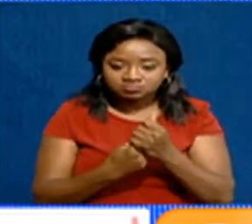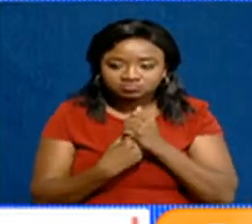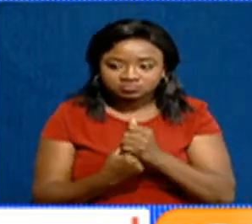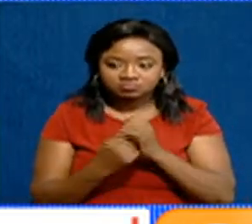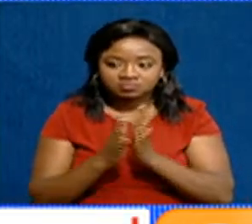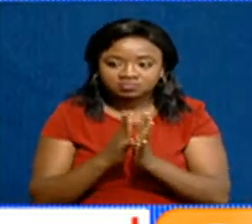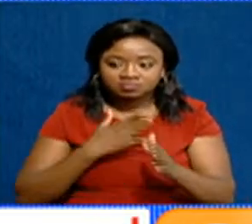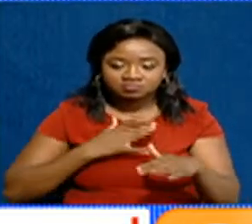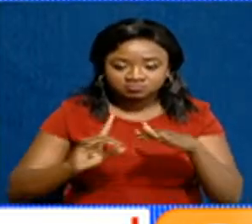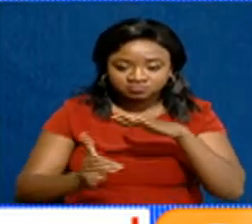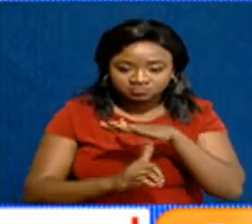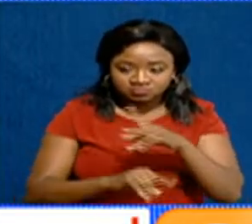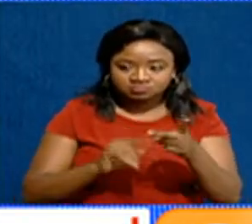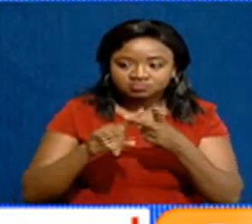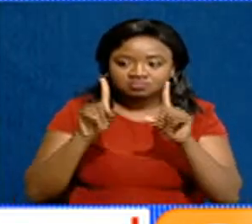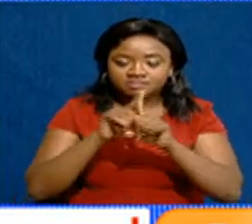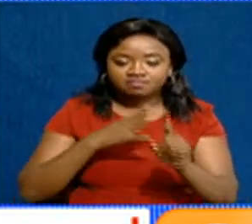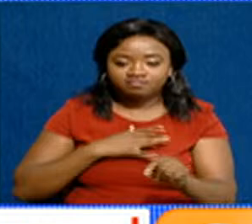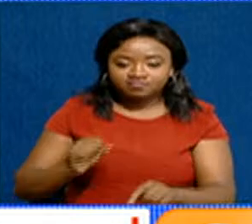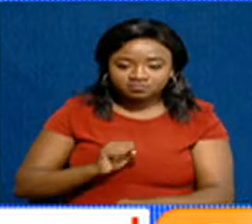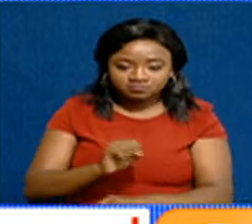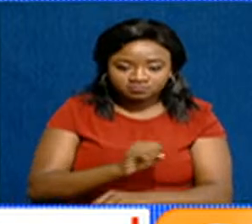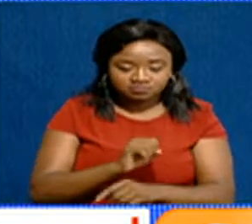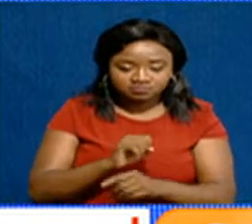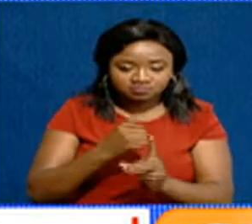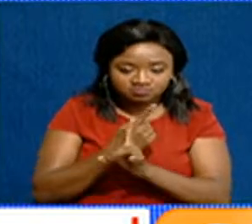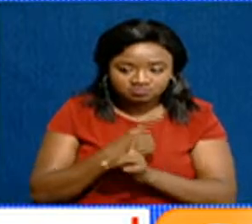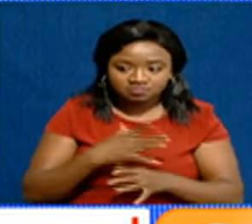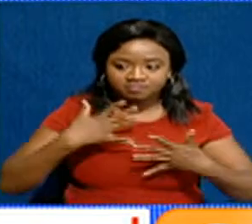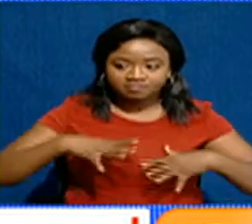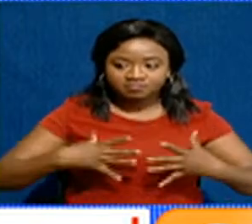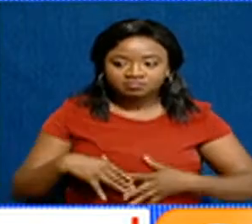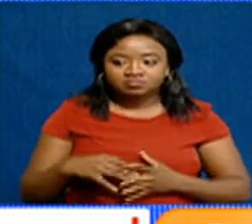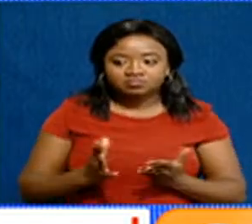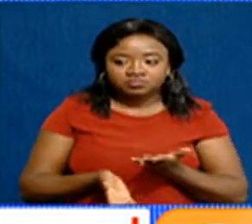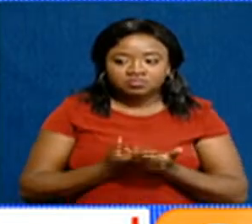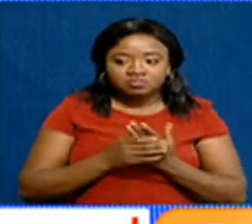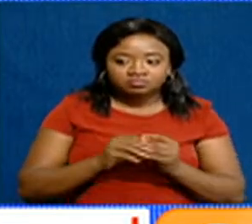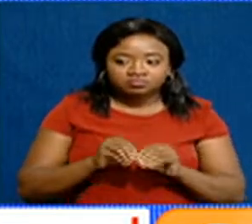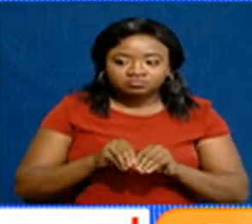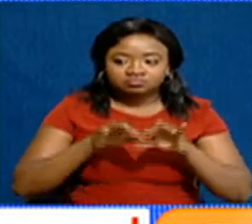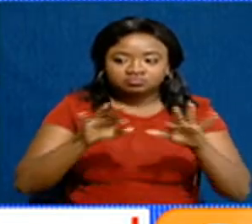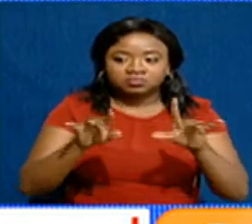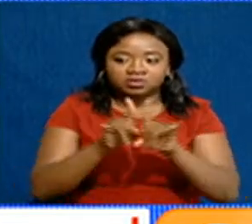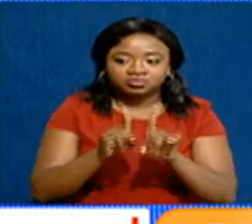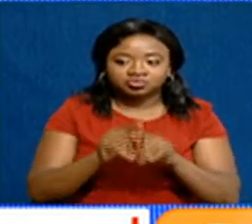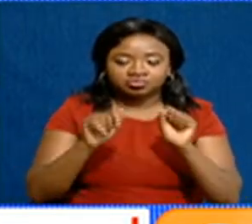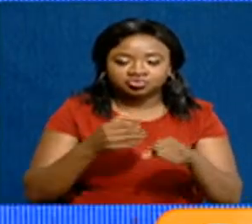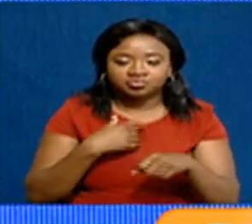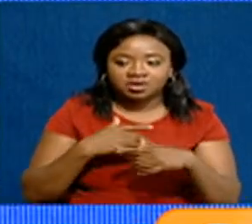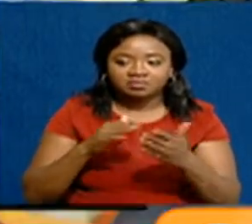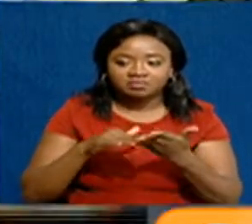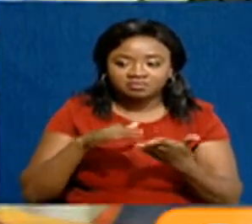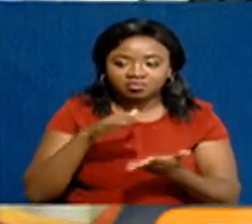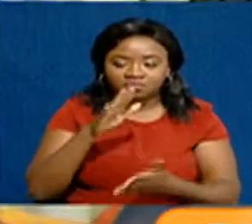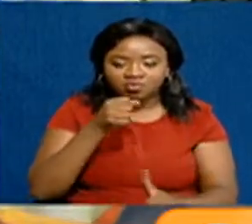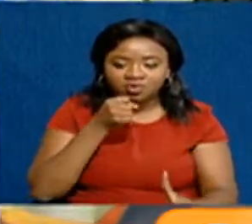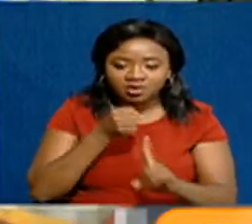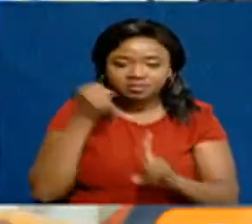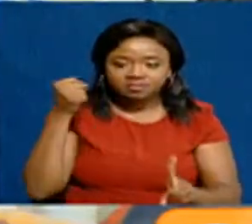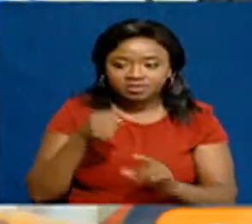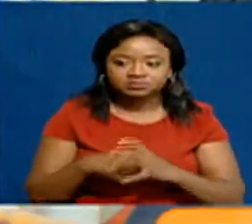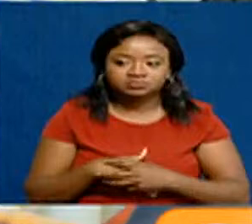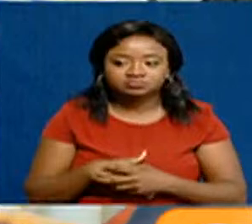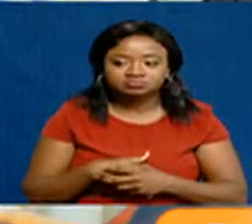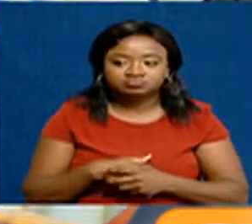well as our broader stakeholders to bring our vision to life and create a lasting impact on generations to come. To implement